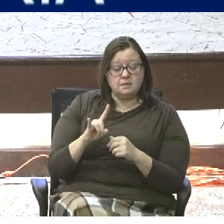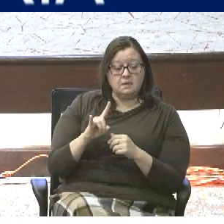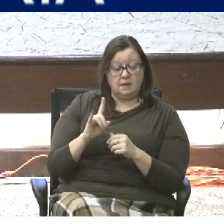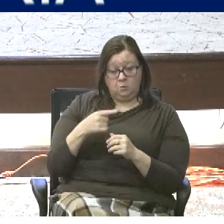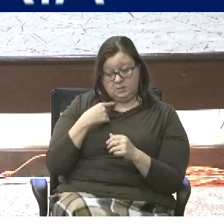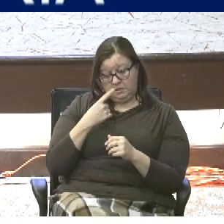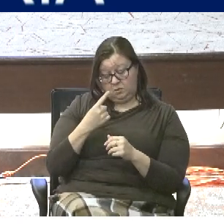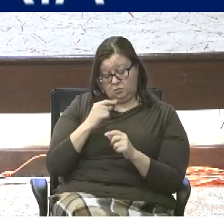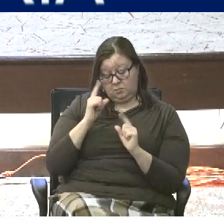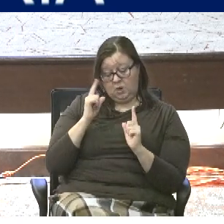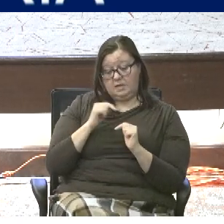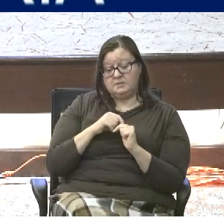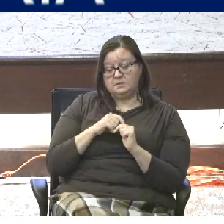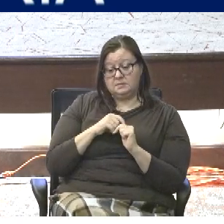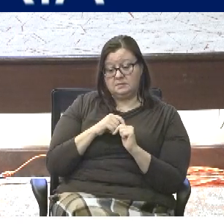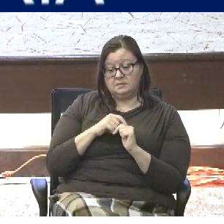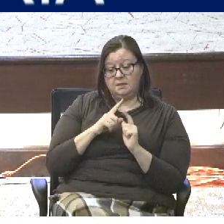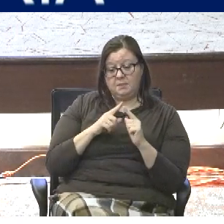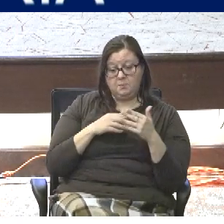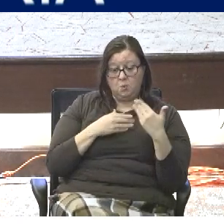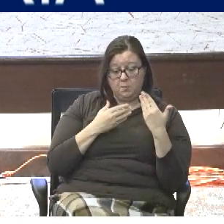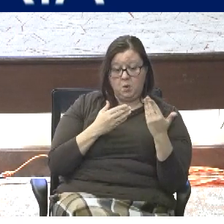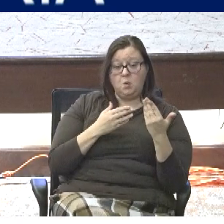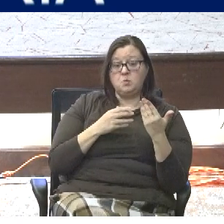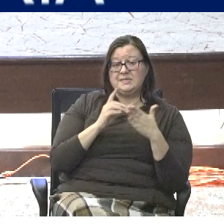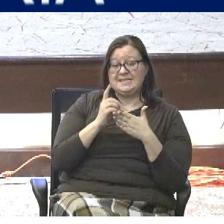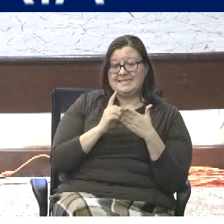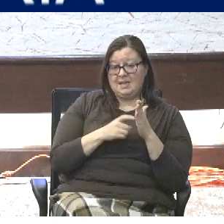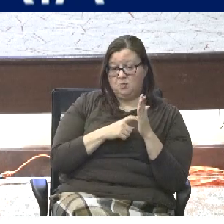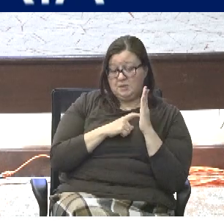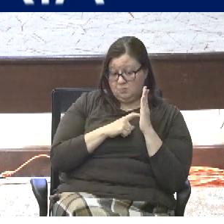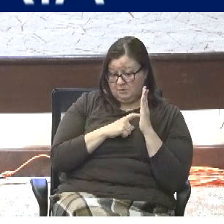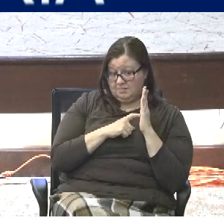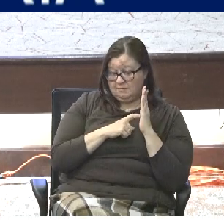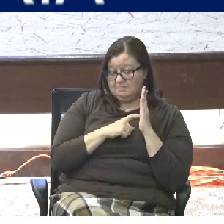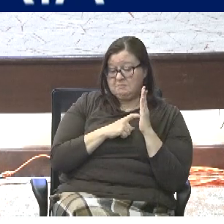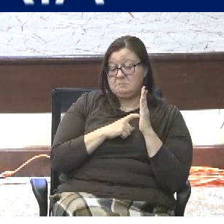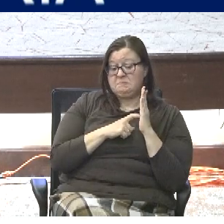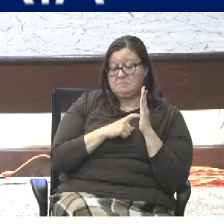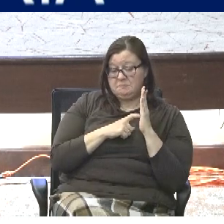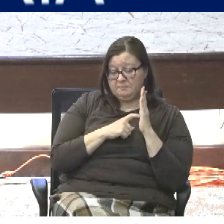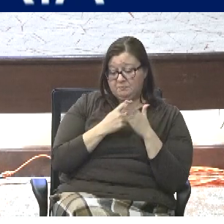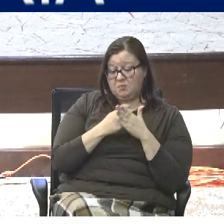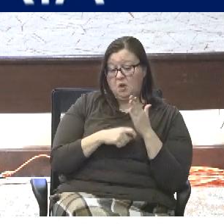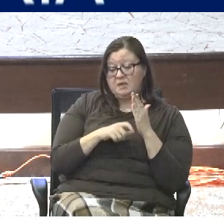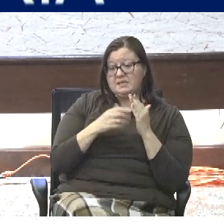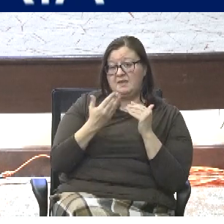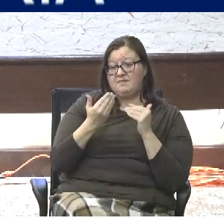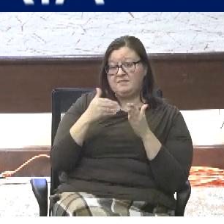is somewhat of a surprise, but the proposed stormwater design criteria came up at a cost of